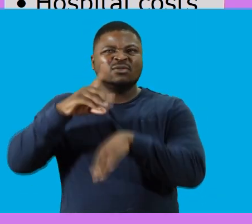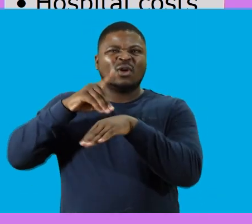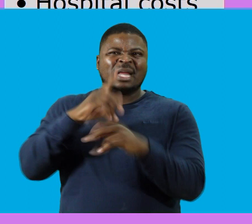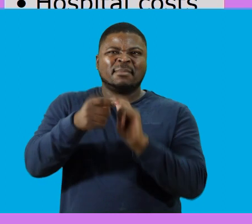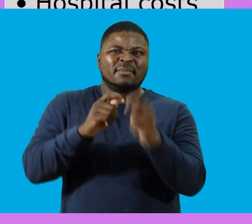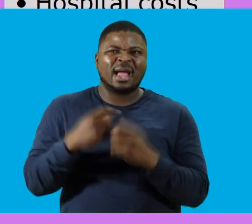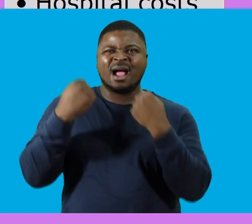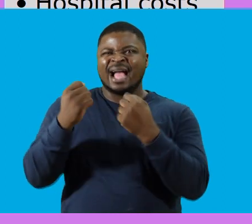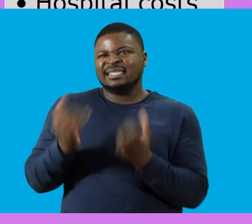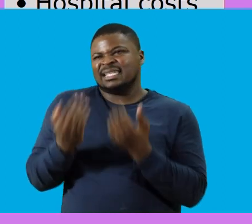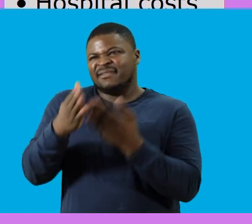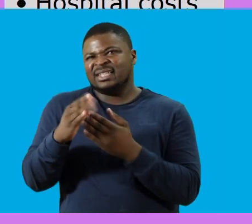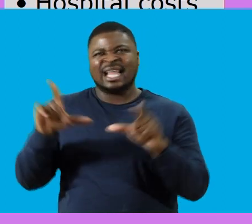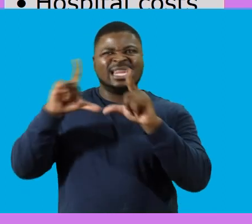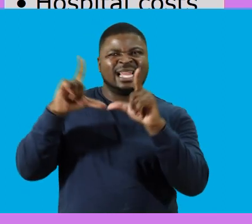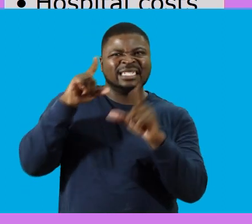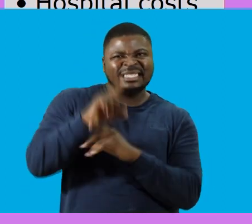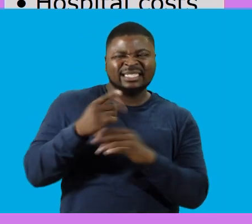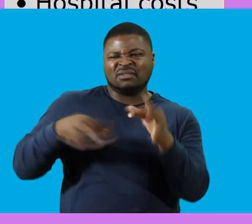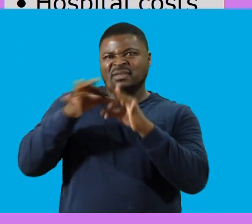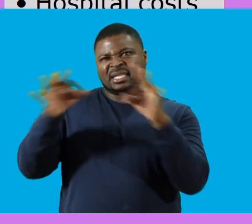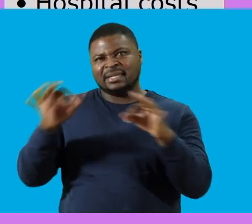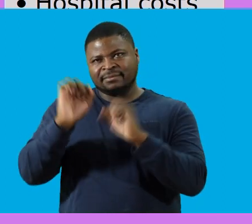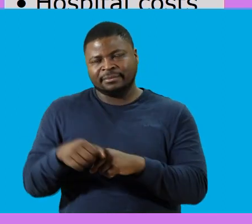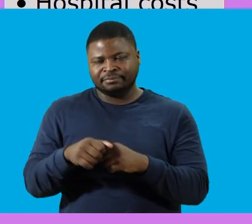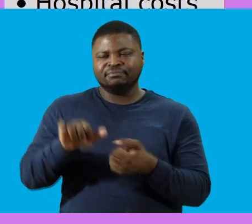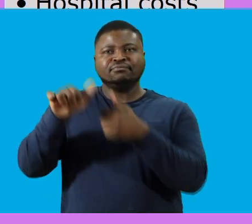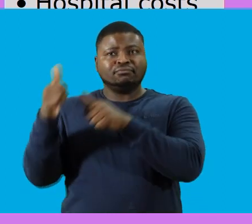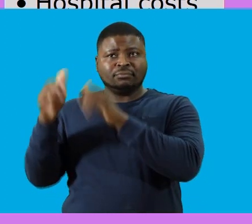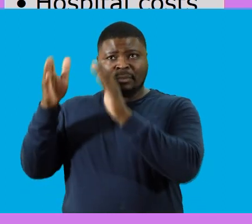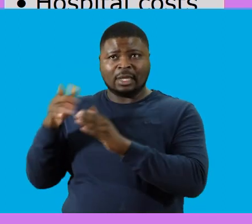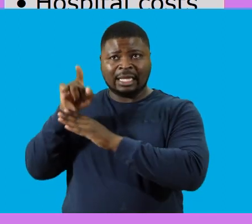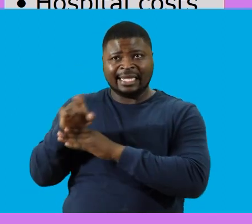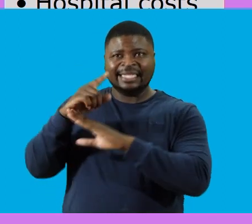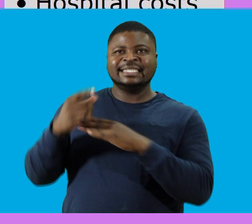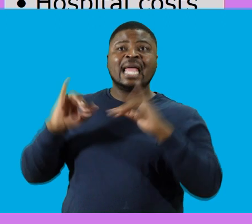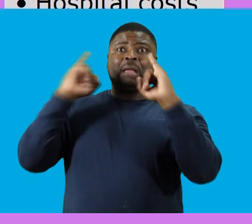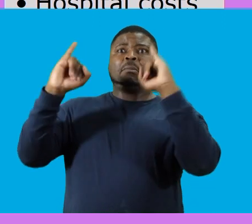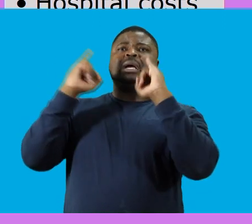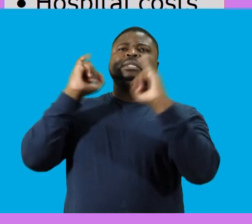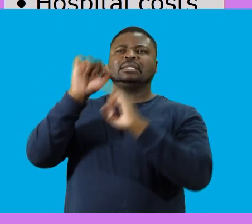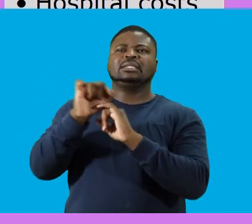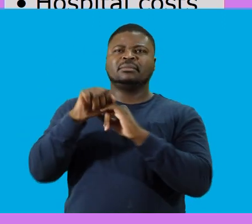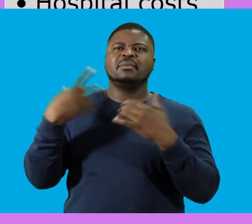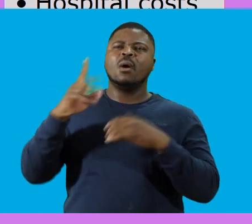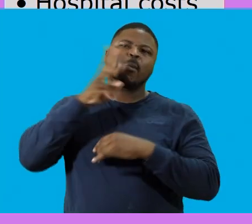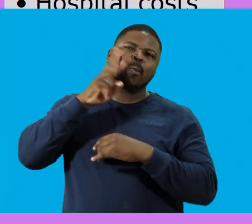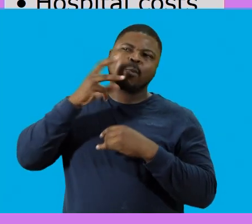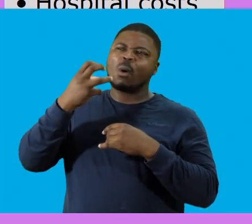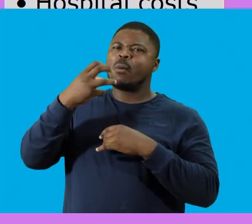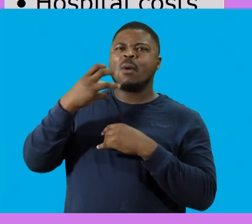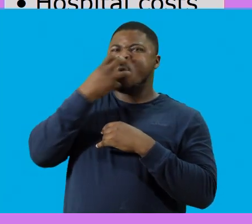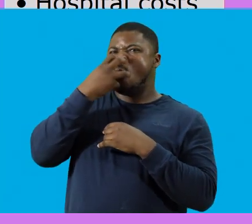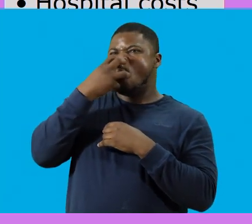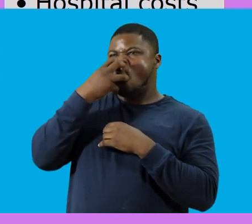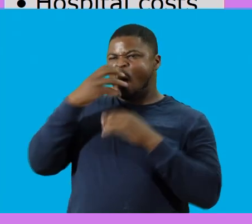car services, license and gifts. And then emergencies will be a geyser that